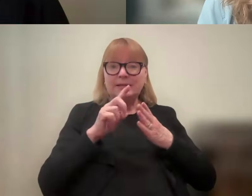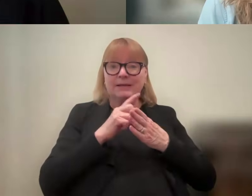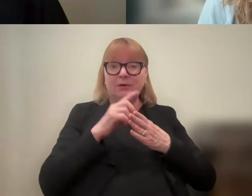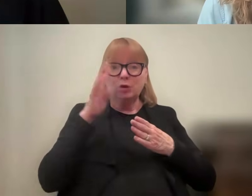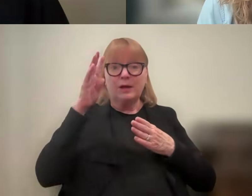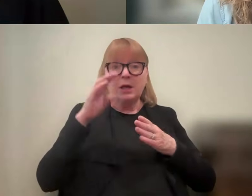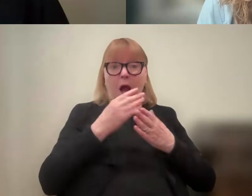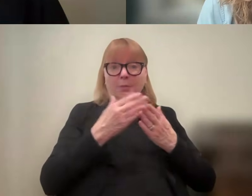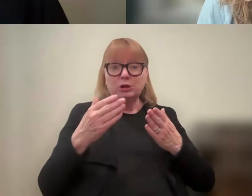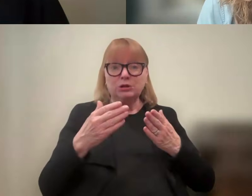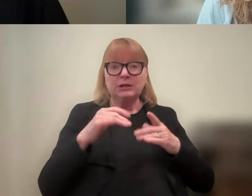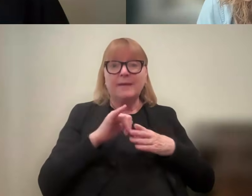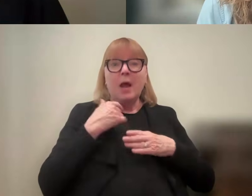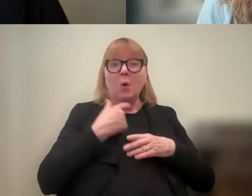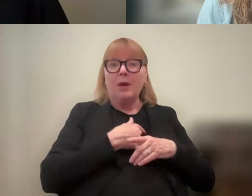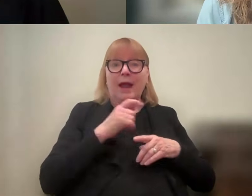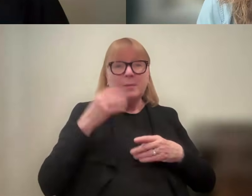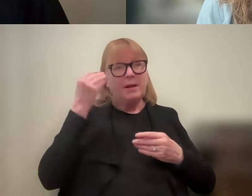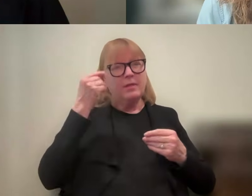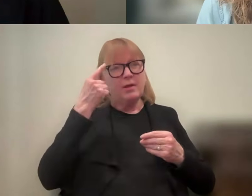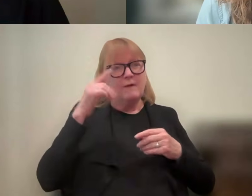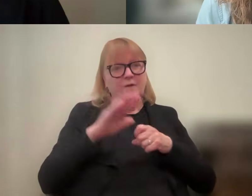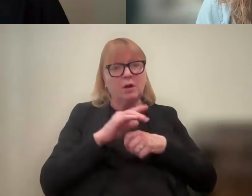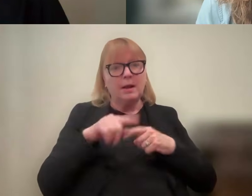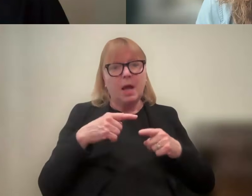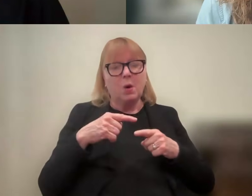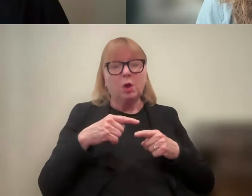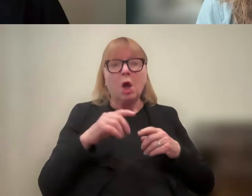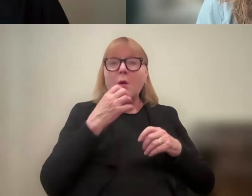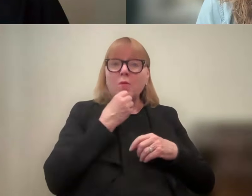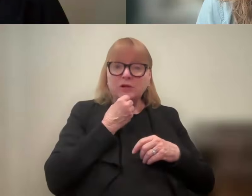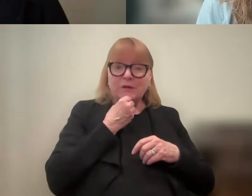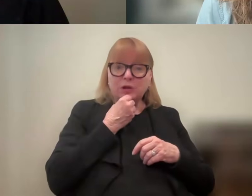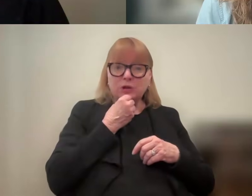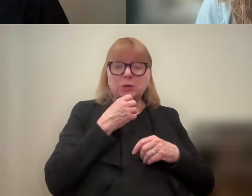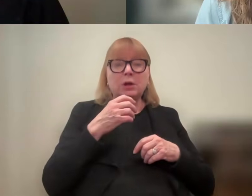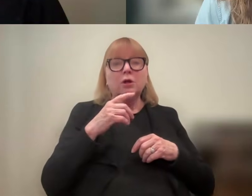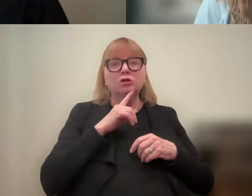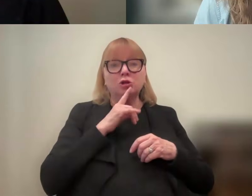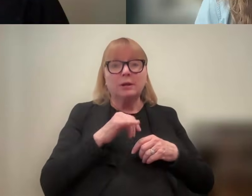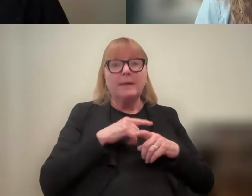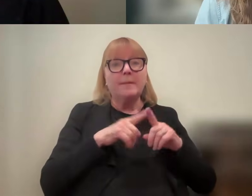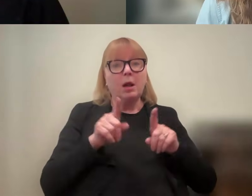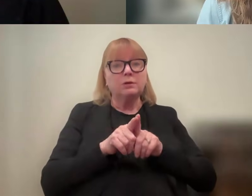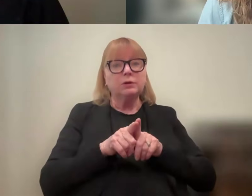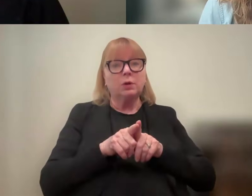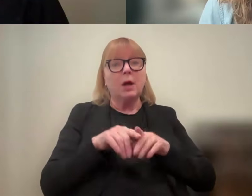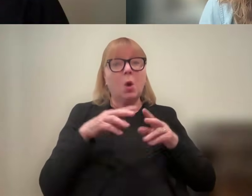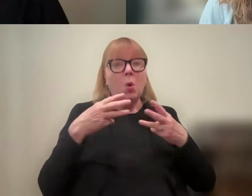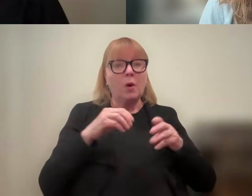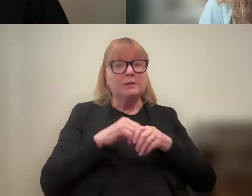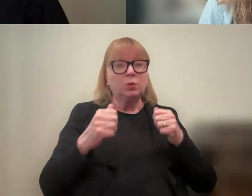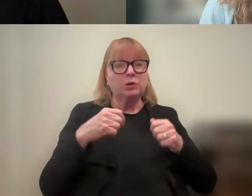created objects that we have to be really thoughtful about preservation, certainly, but also the ways